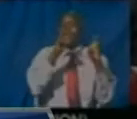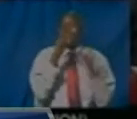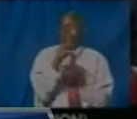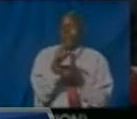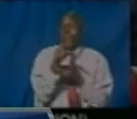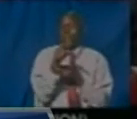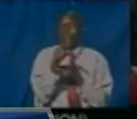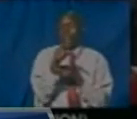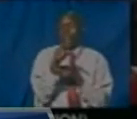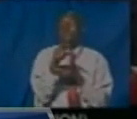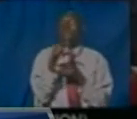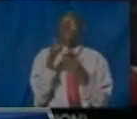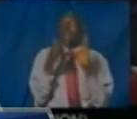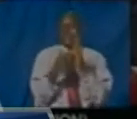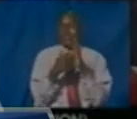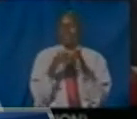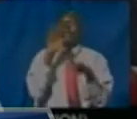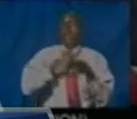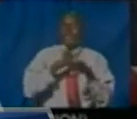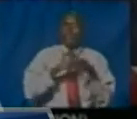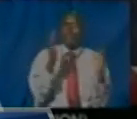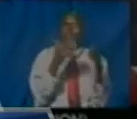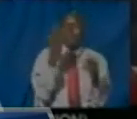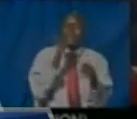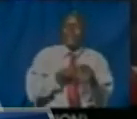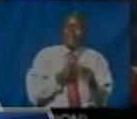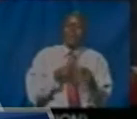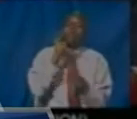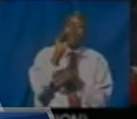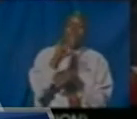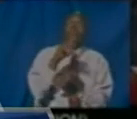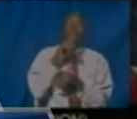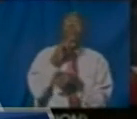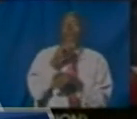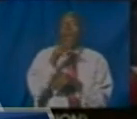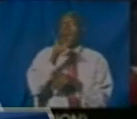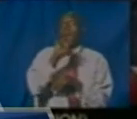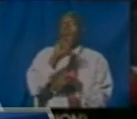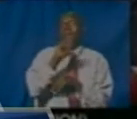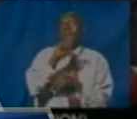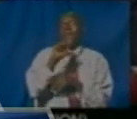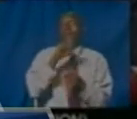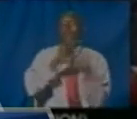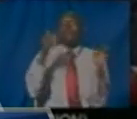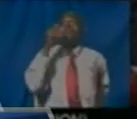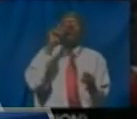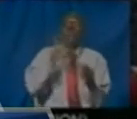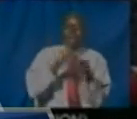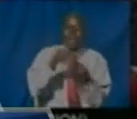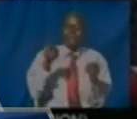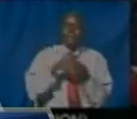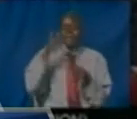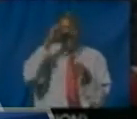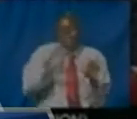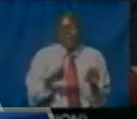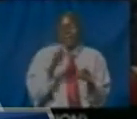investigation on that issue, it is to show fairness, so that by the time you are asking for Mr. Kimunya never to hold public office, and the governor of the central bank also the